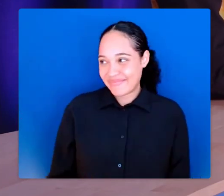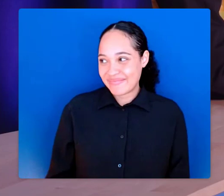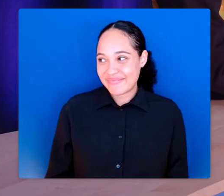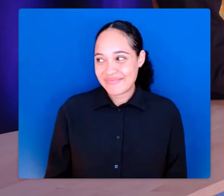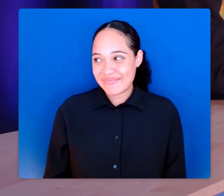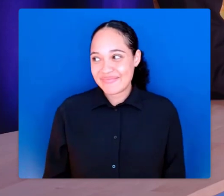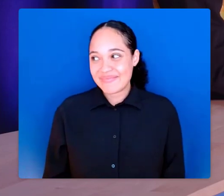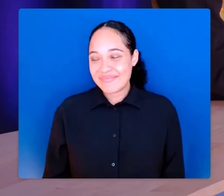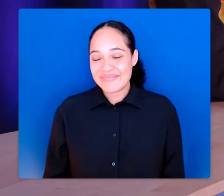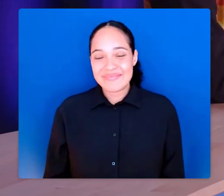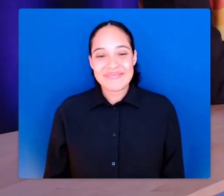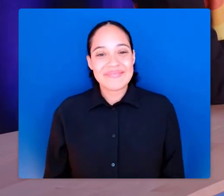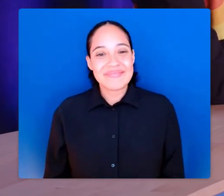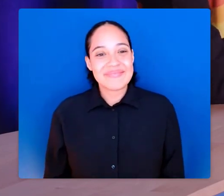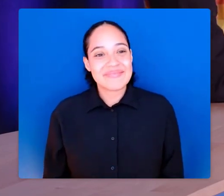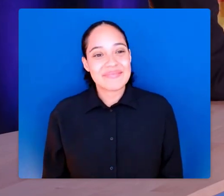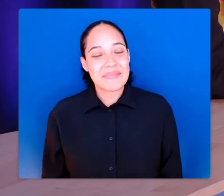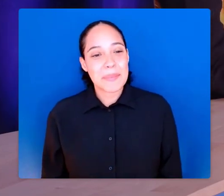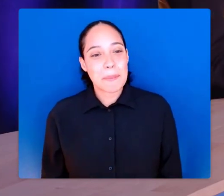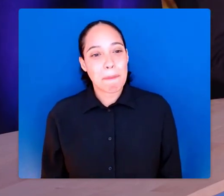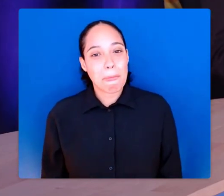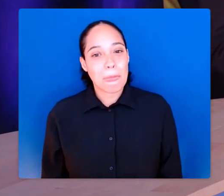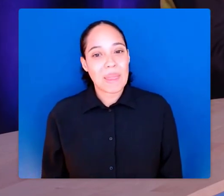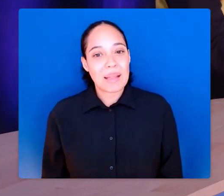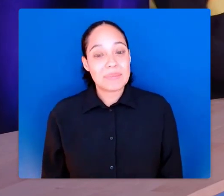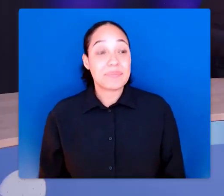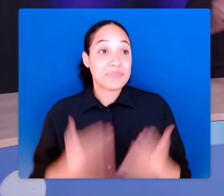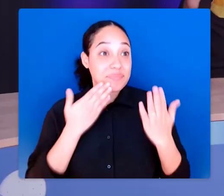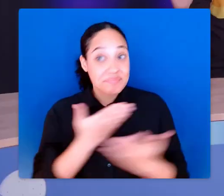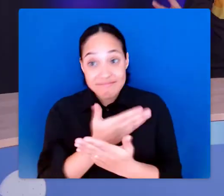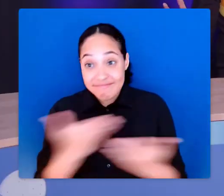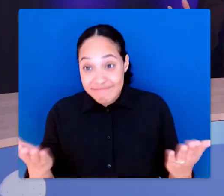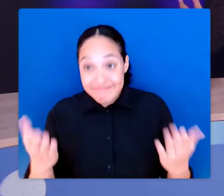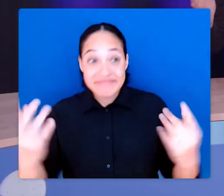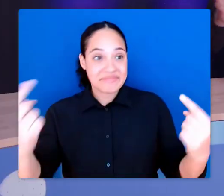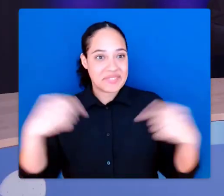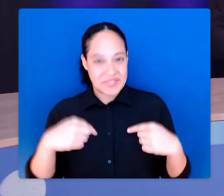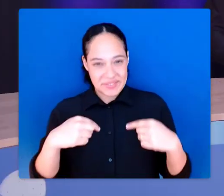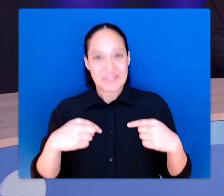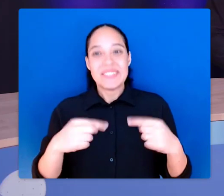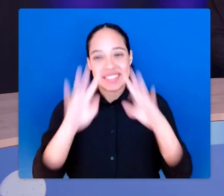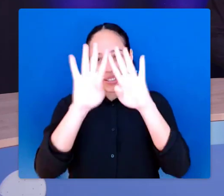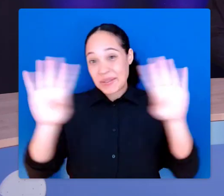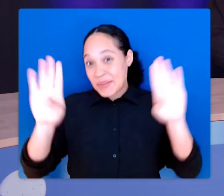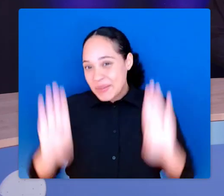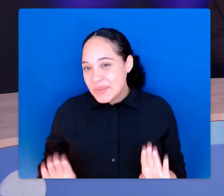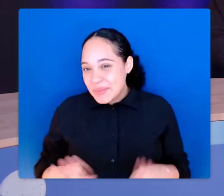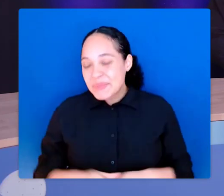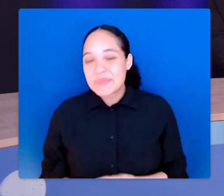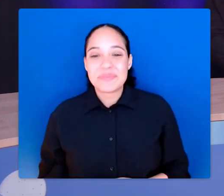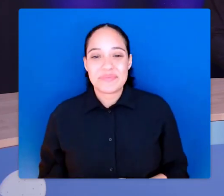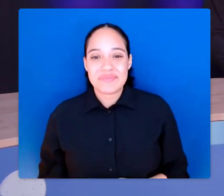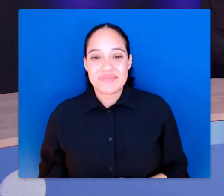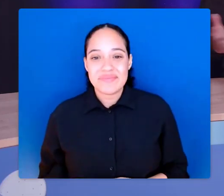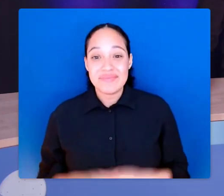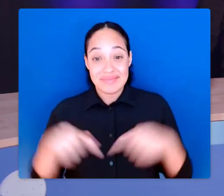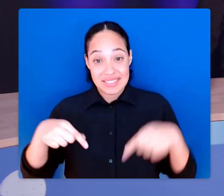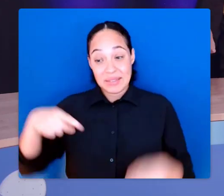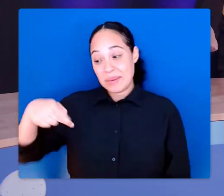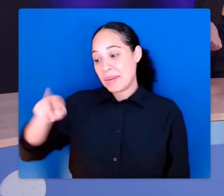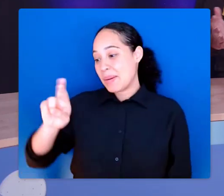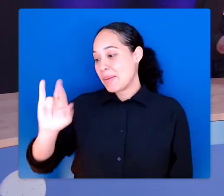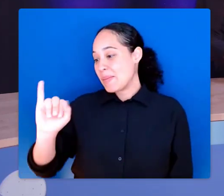in from probably economics or finance background. And so then they tell me that I love data science,